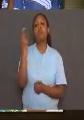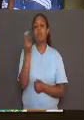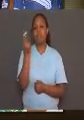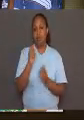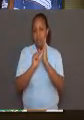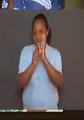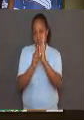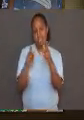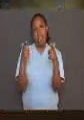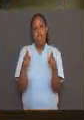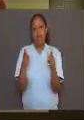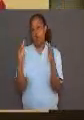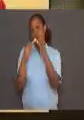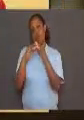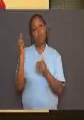the library.